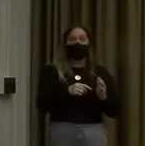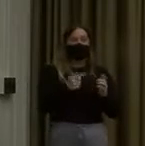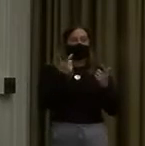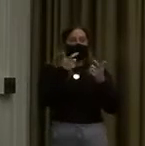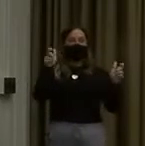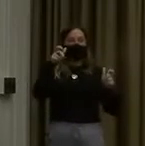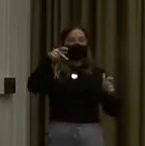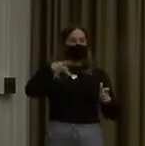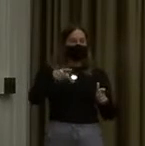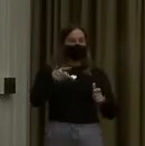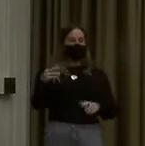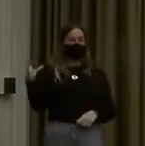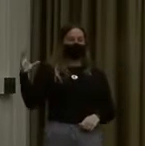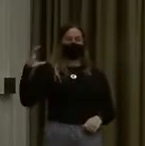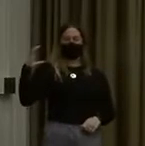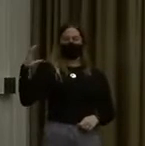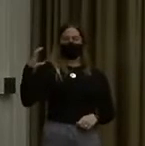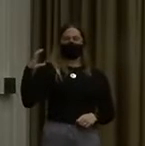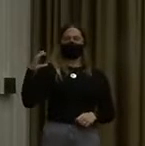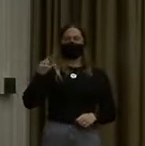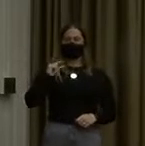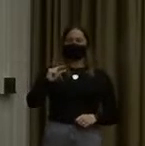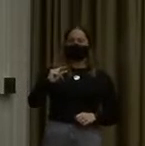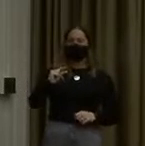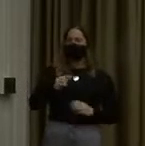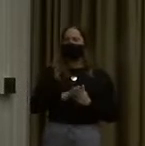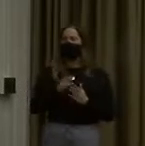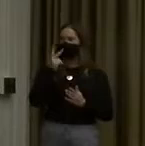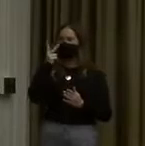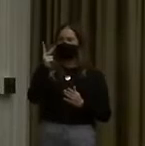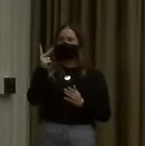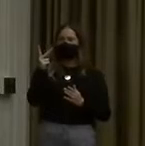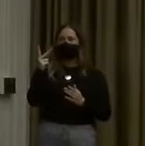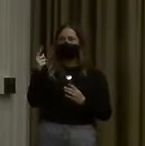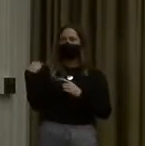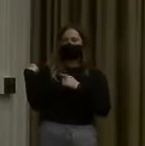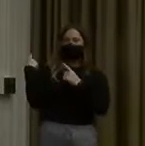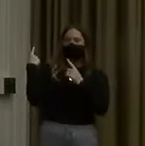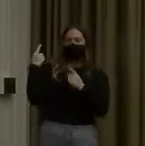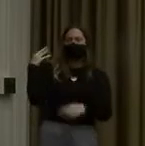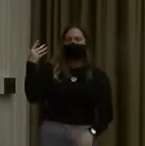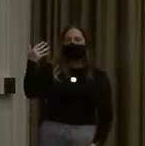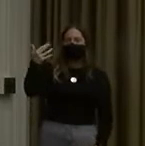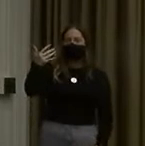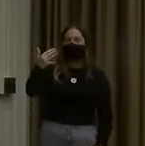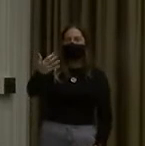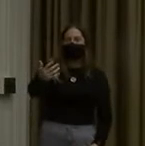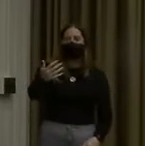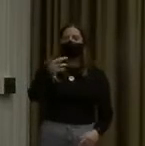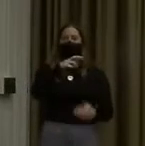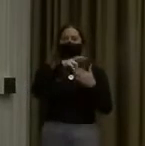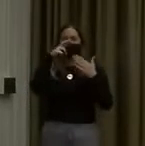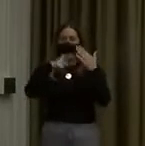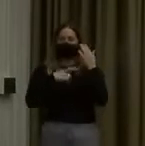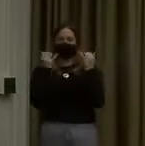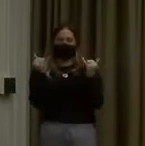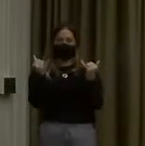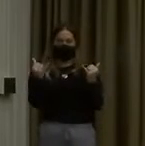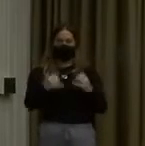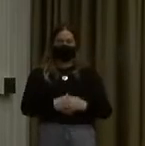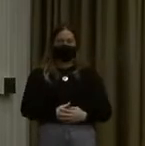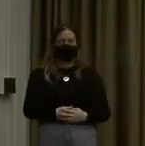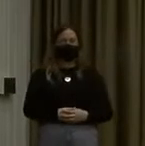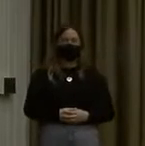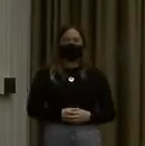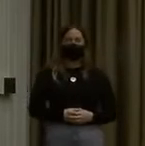right? Governmental and non-governmental policy, and how that has worked over time to drive the results that we see today.